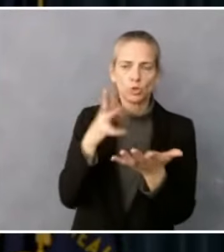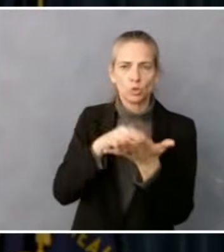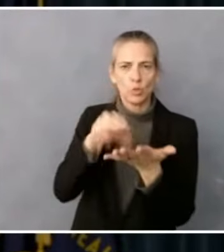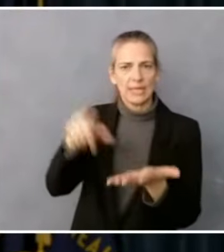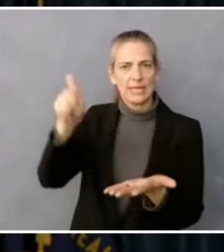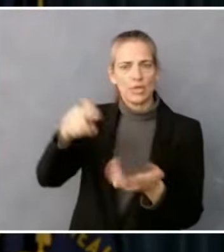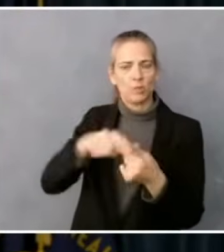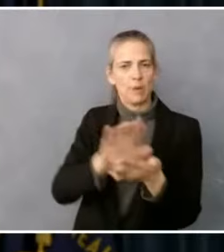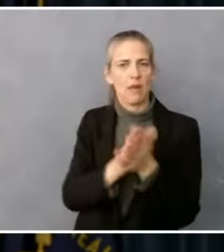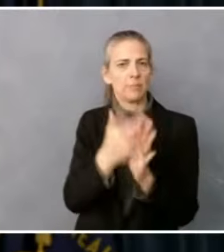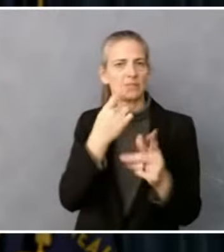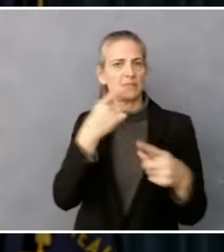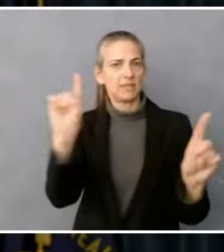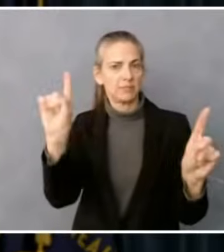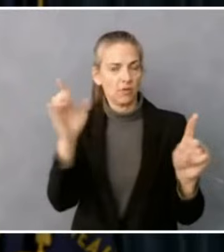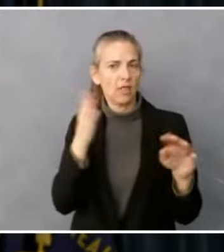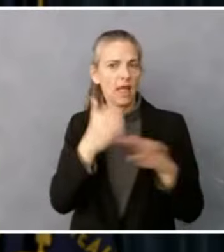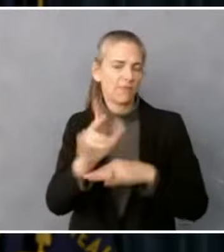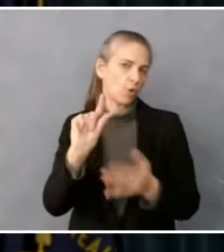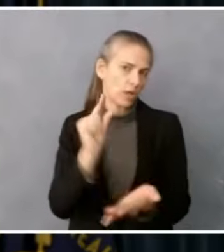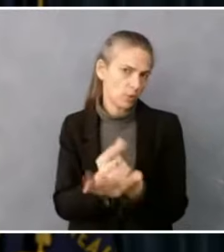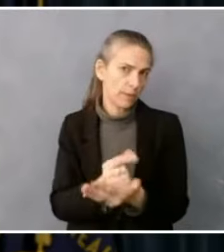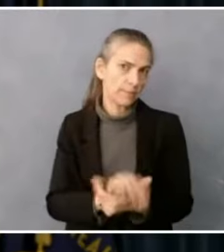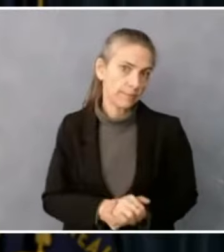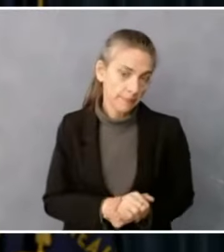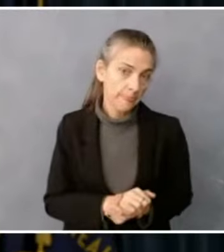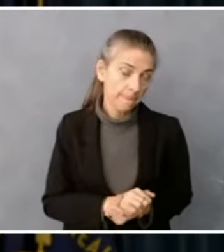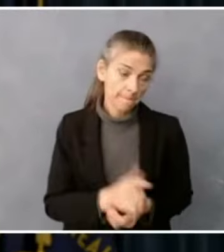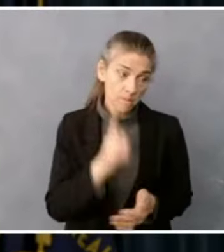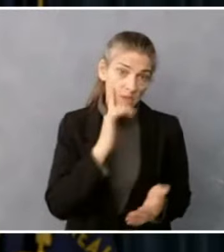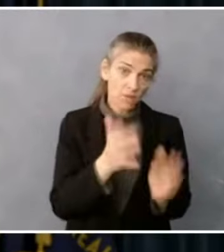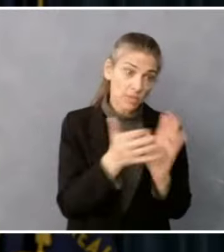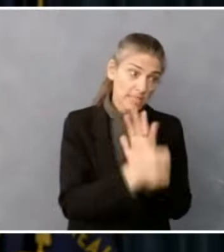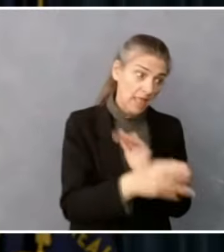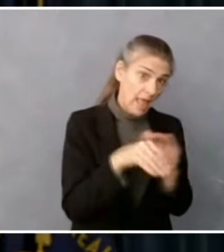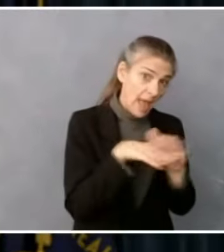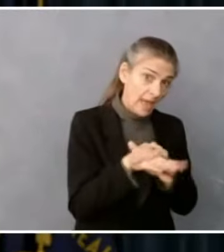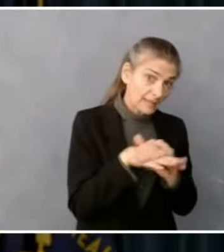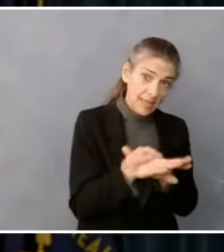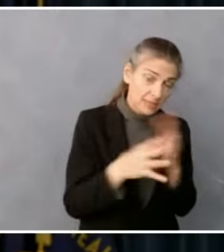succeed after graduation. As far as scale and access, more than